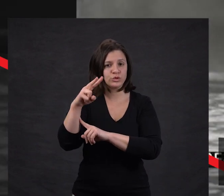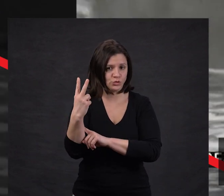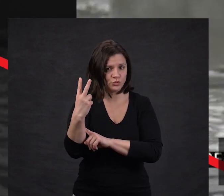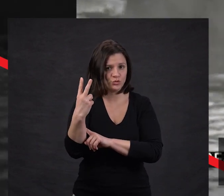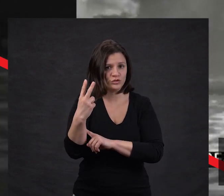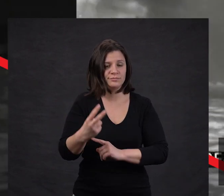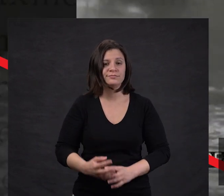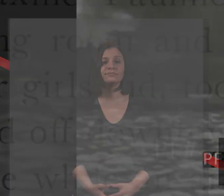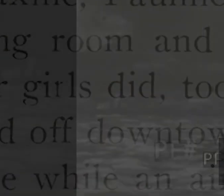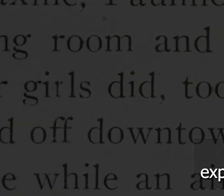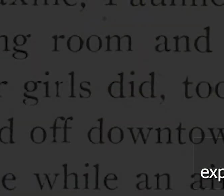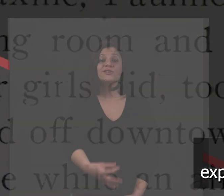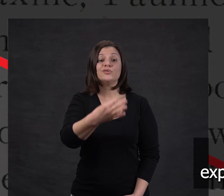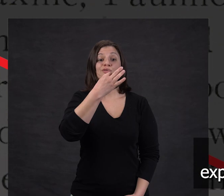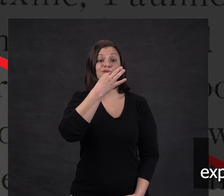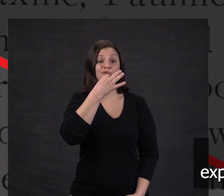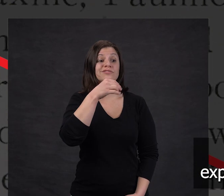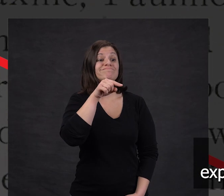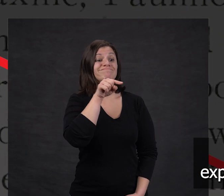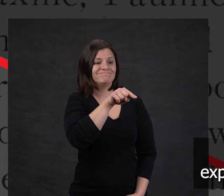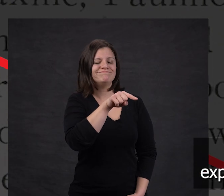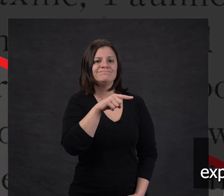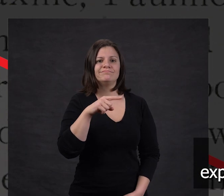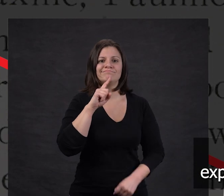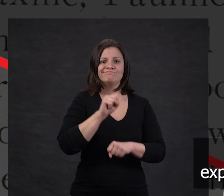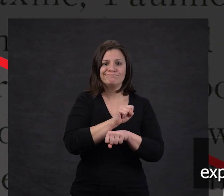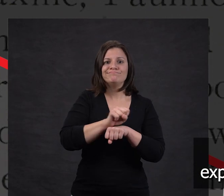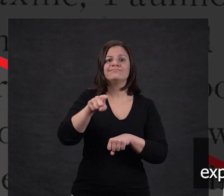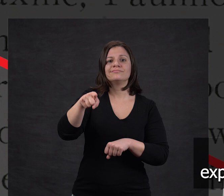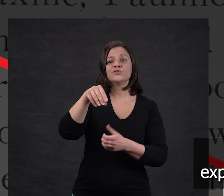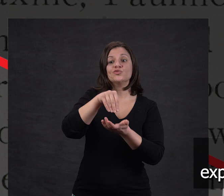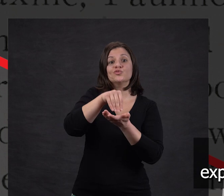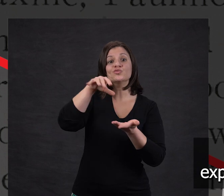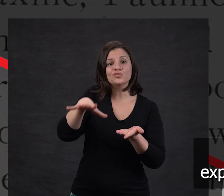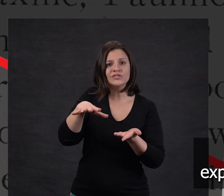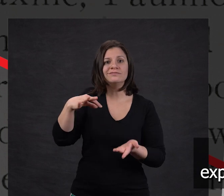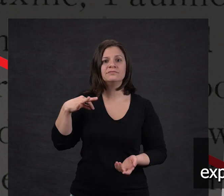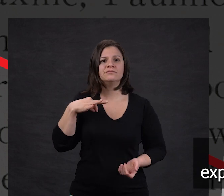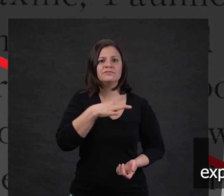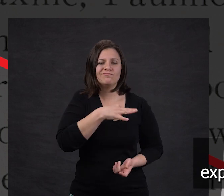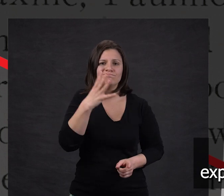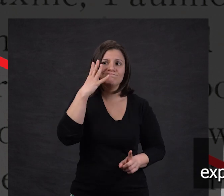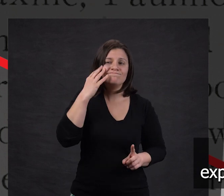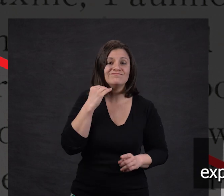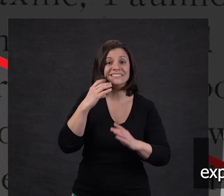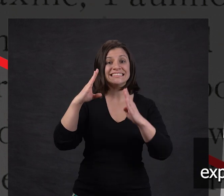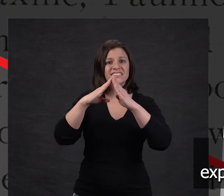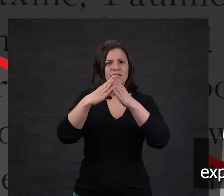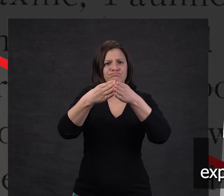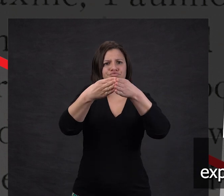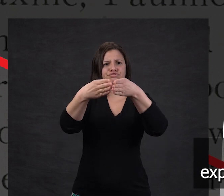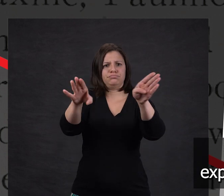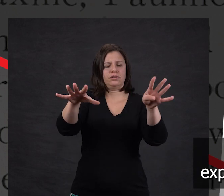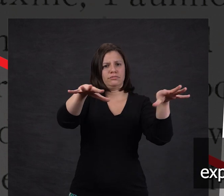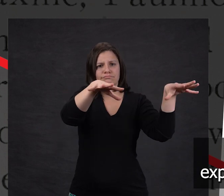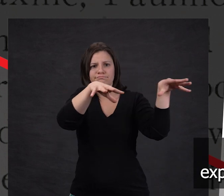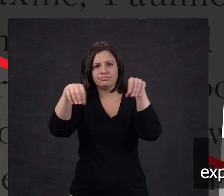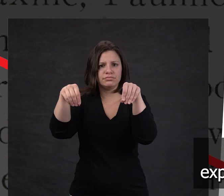Colorado Index articles. Soon, students and staff experienced citywide blackouts